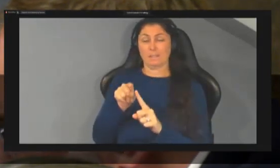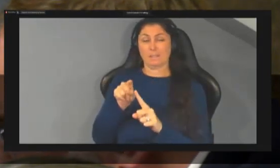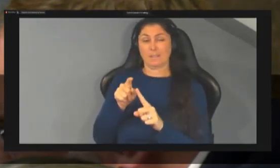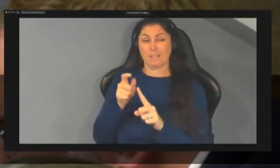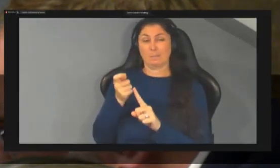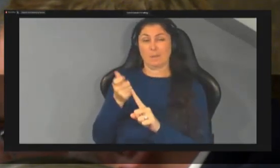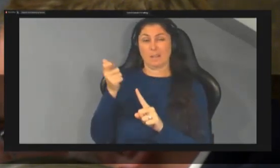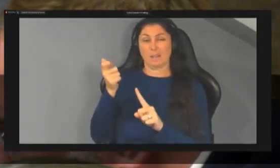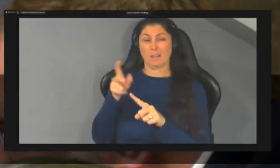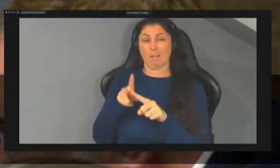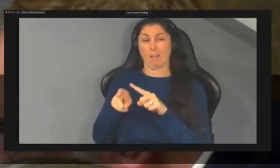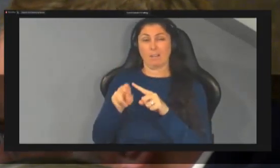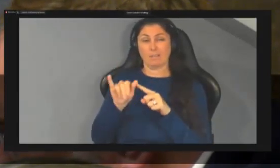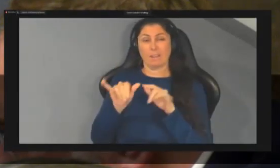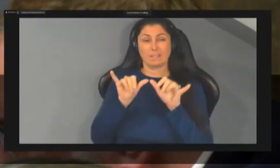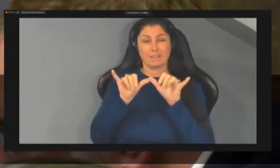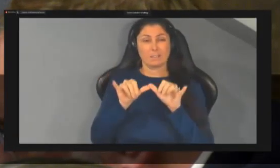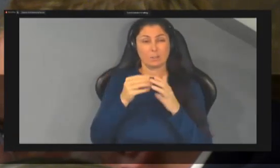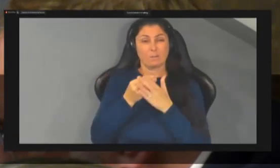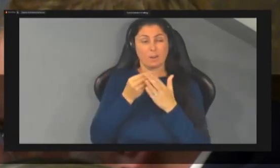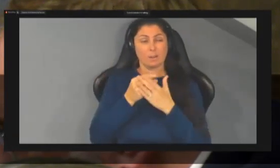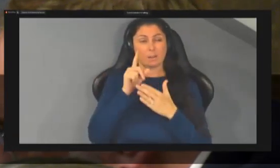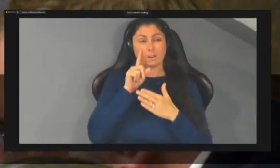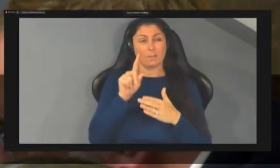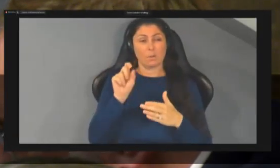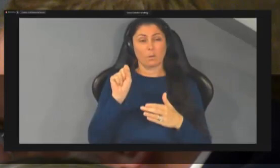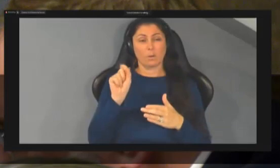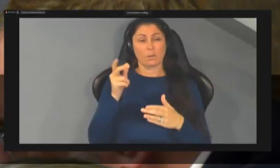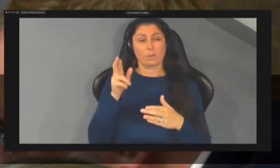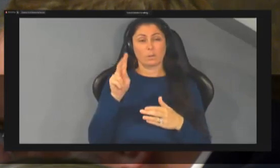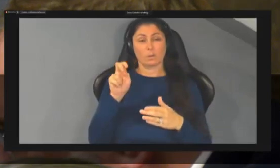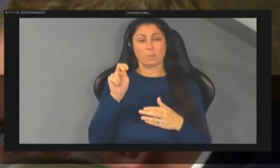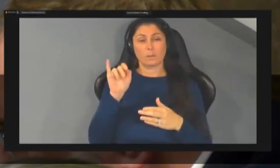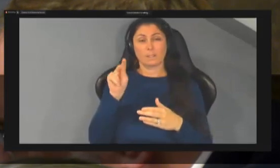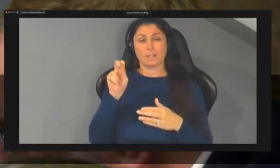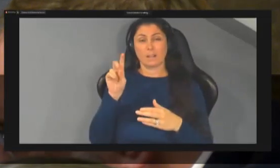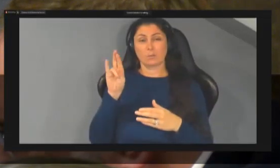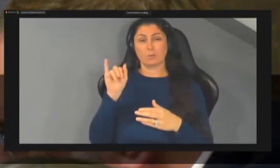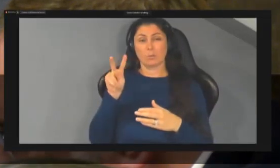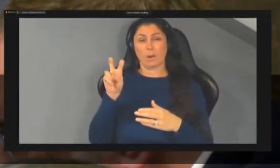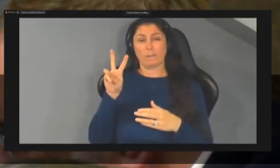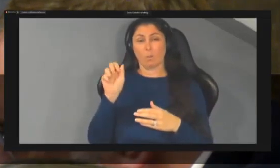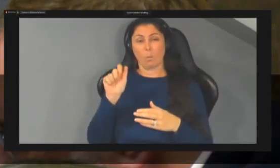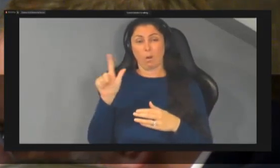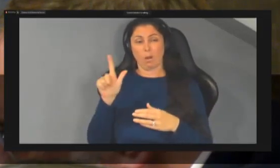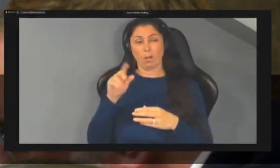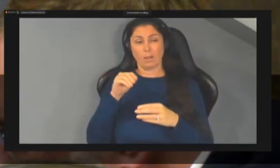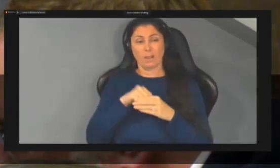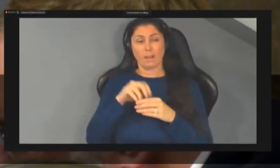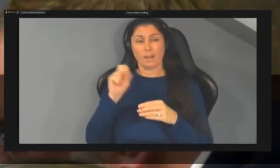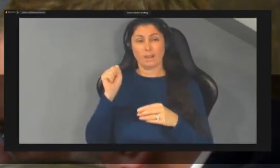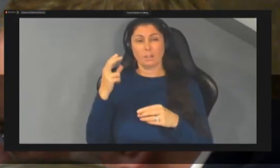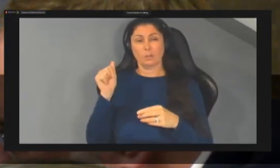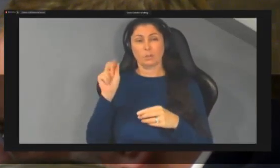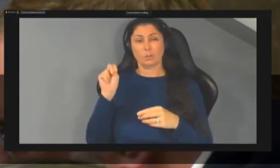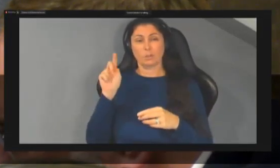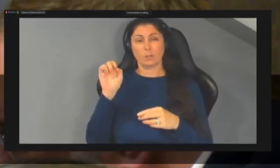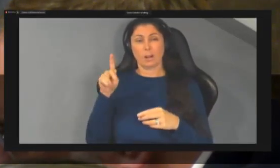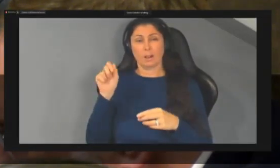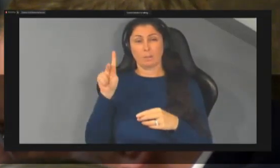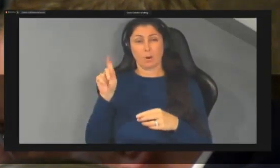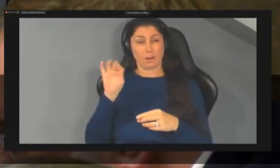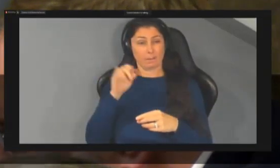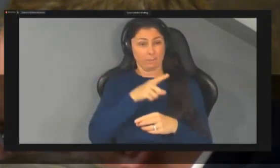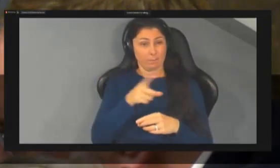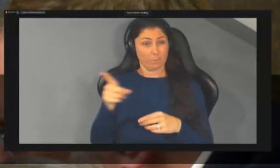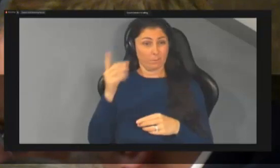the engineering funding for the Serpentine Drive wall in Shanley Park. If anyone's familiar with that wall, you know, with